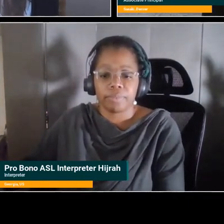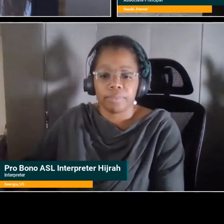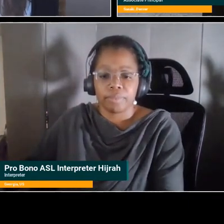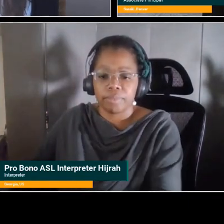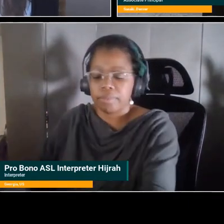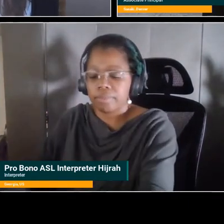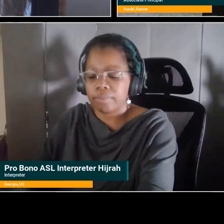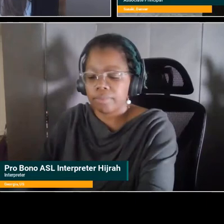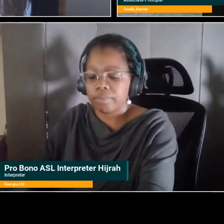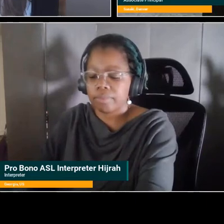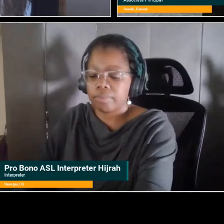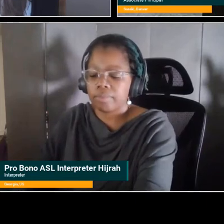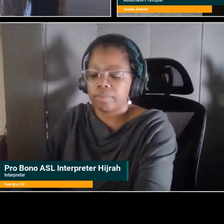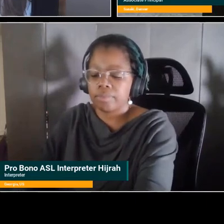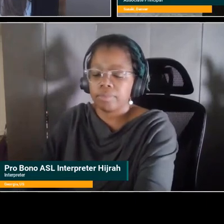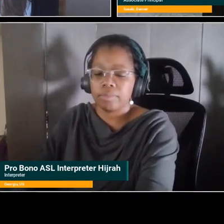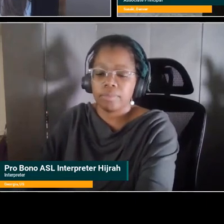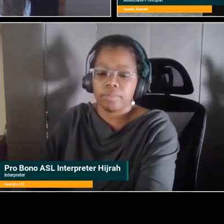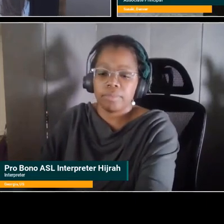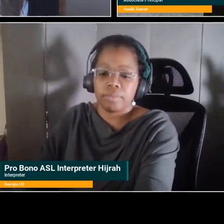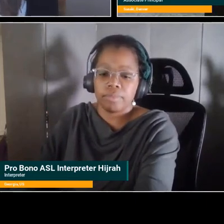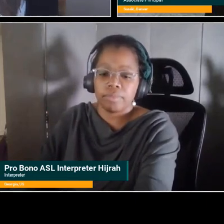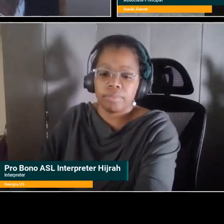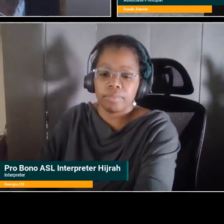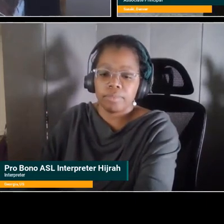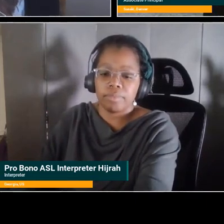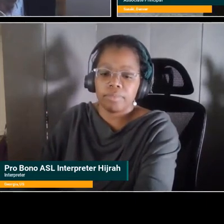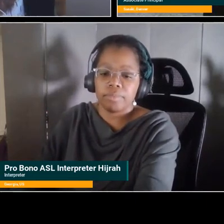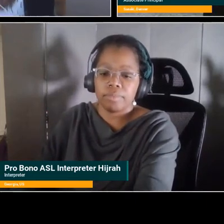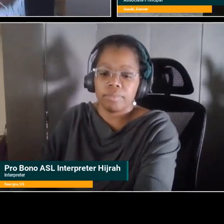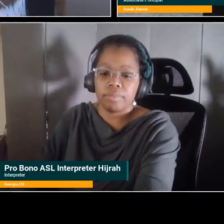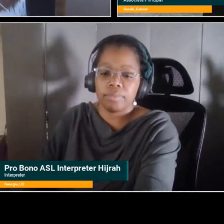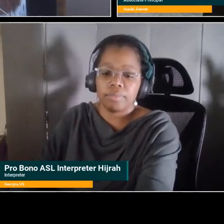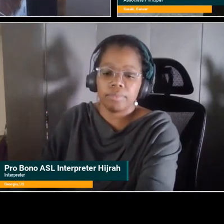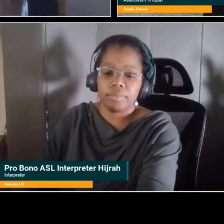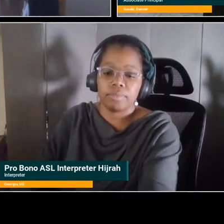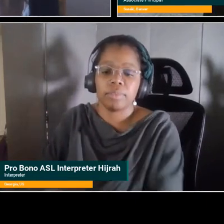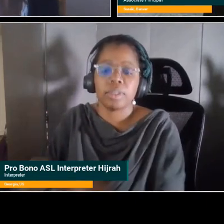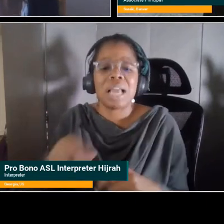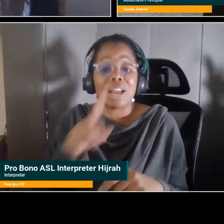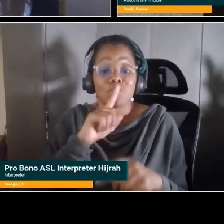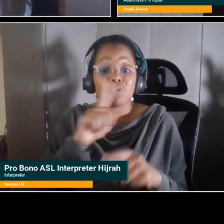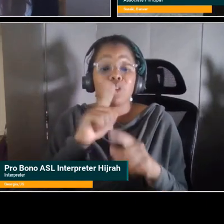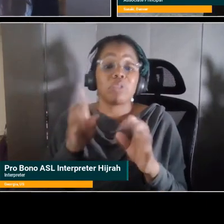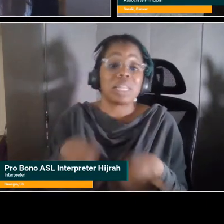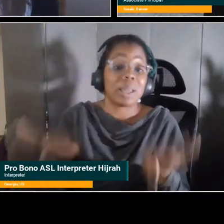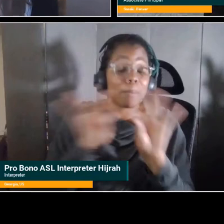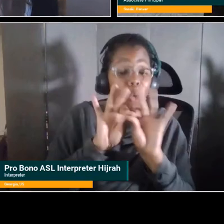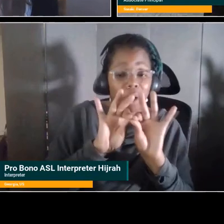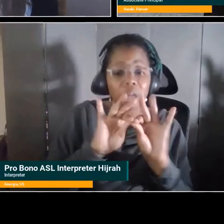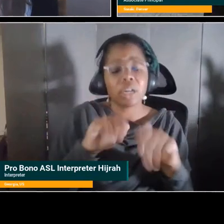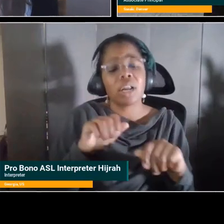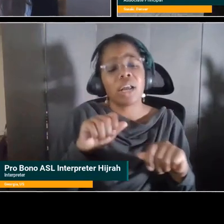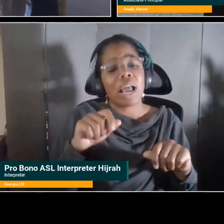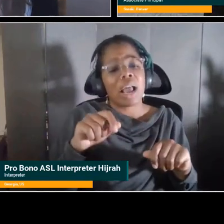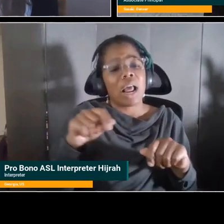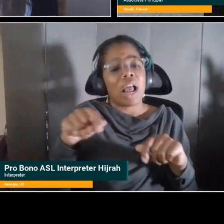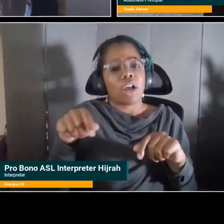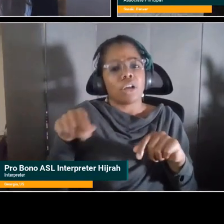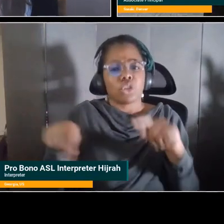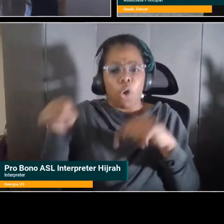that's actually exactly what I'm going to say. And that's really, really important, I think. Going back to